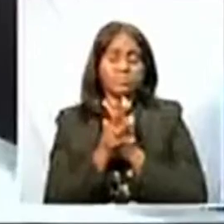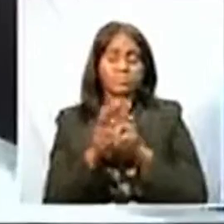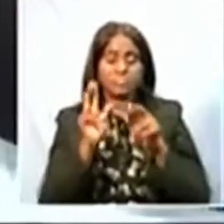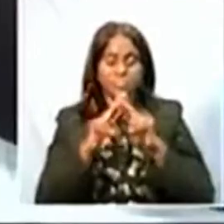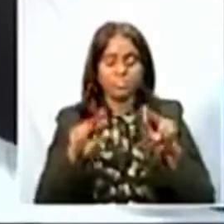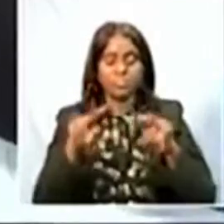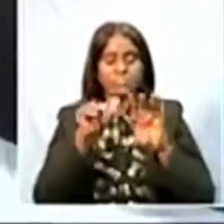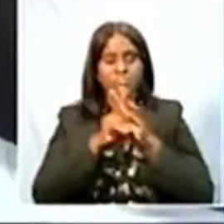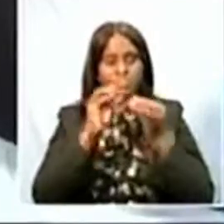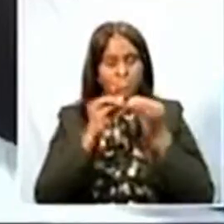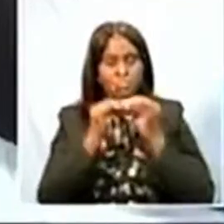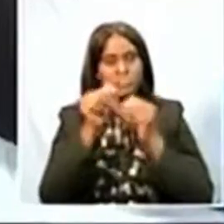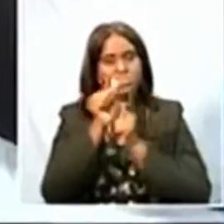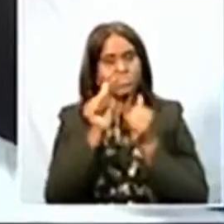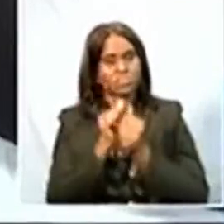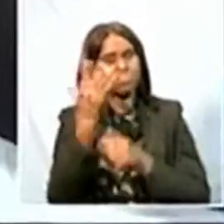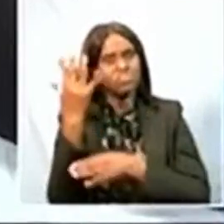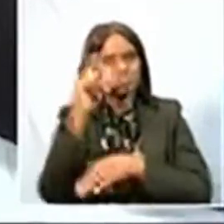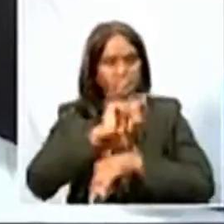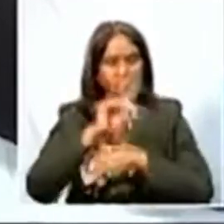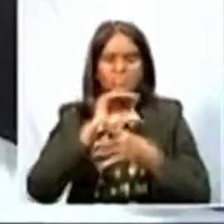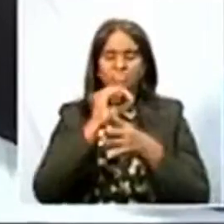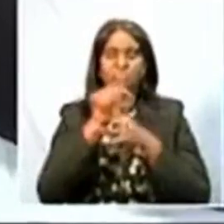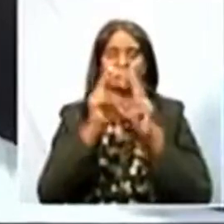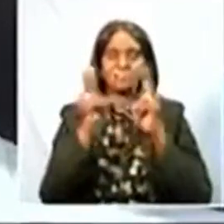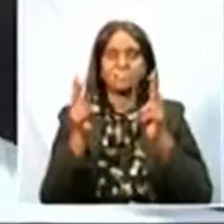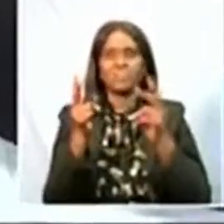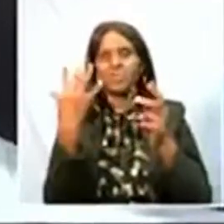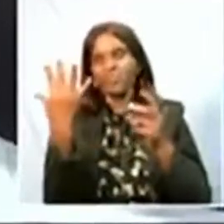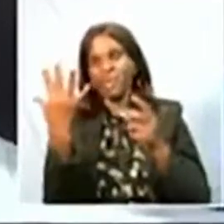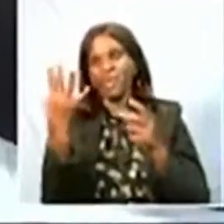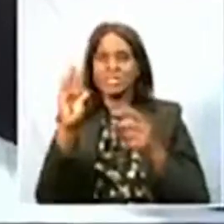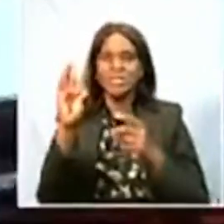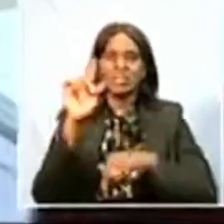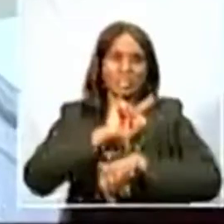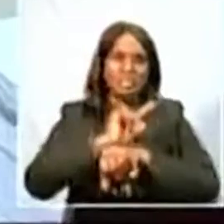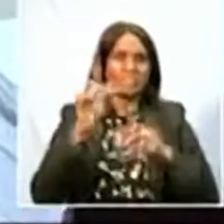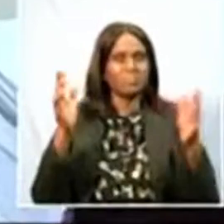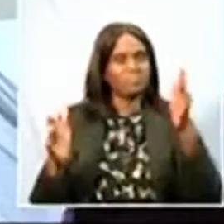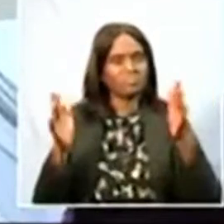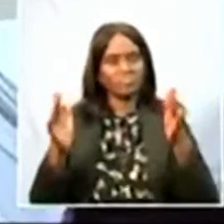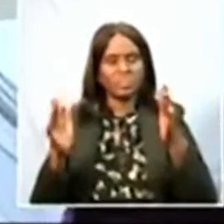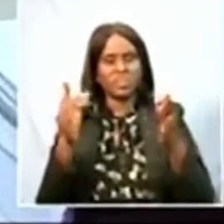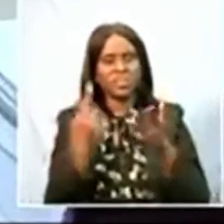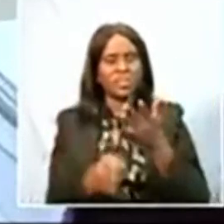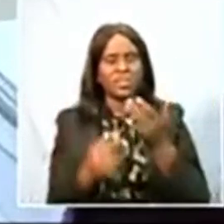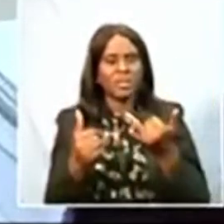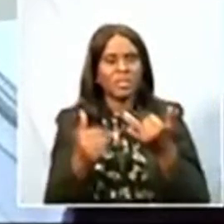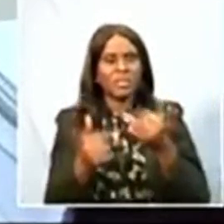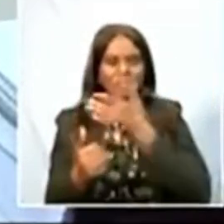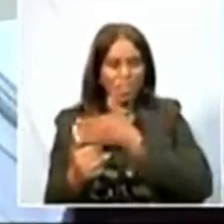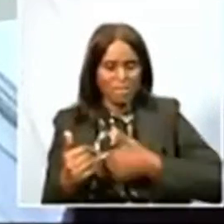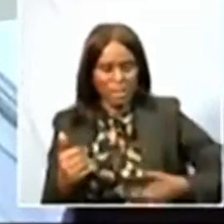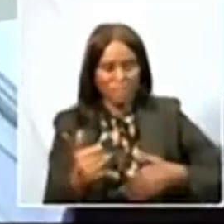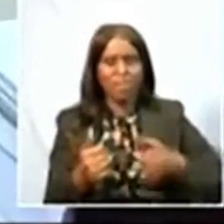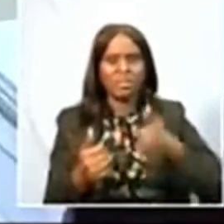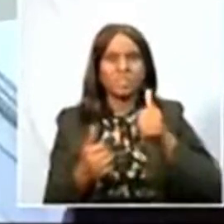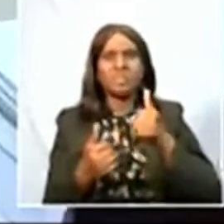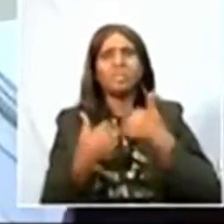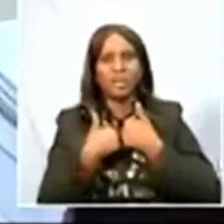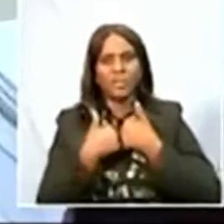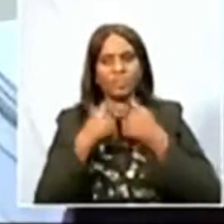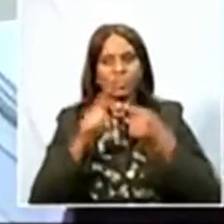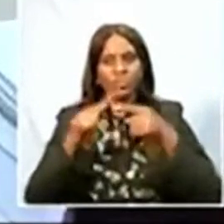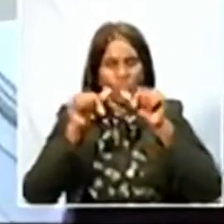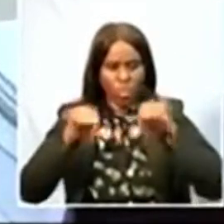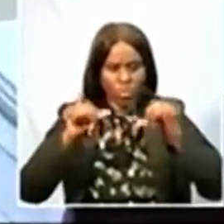Chair, on average, it's about 5 days or so, between 5 and 7 days. What seriousness do you attach to the